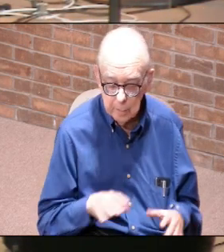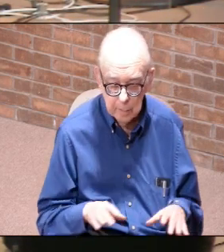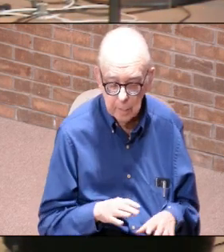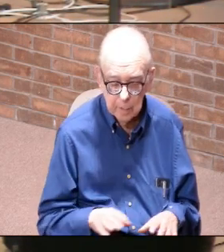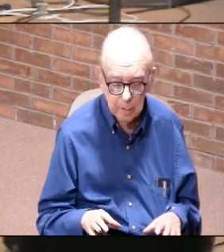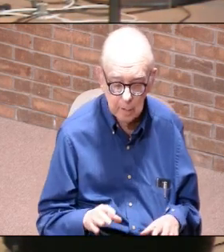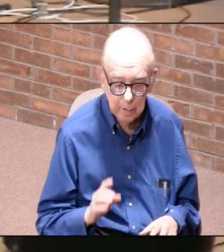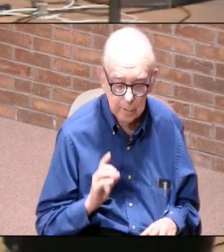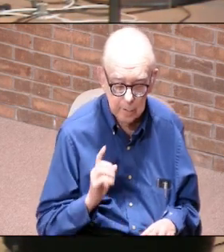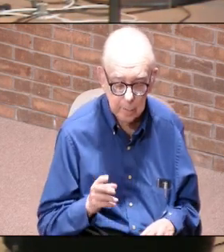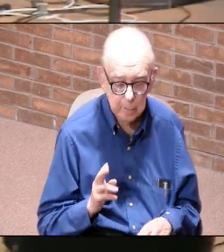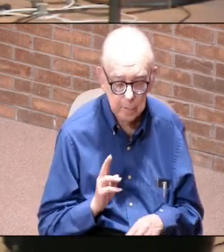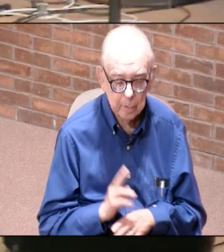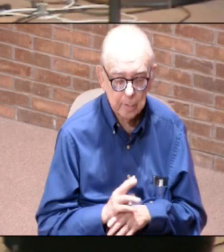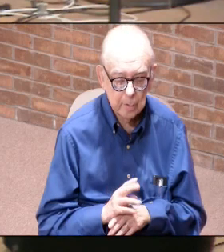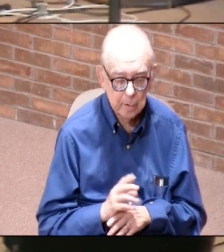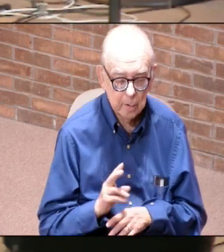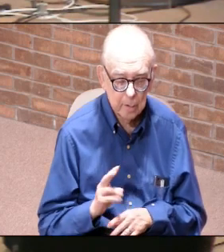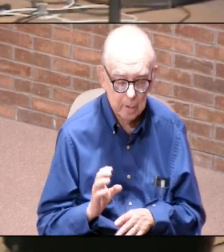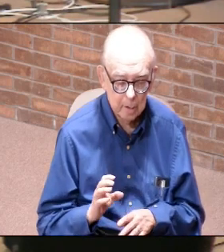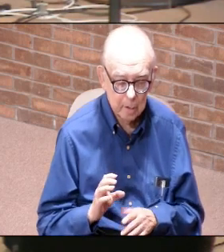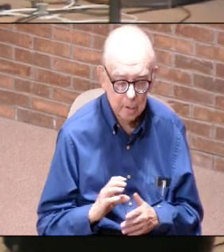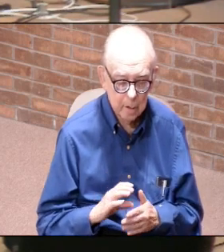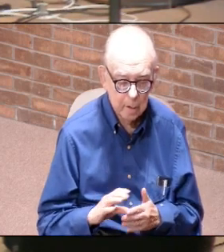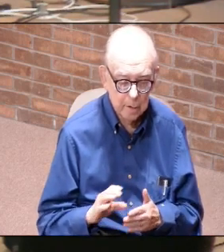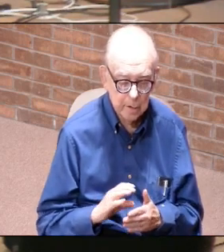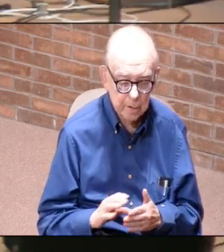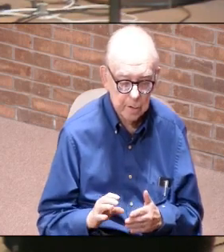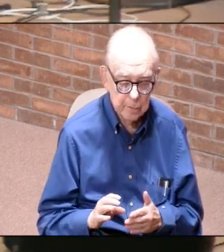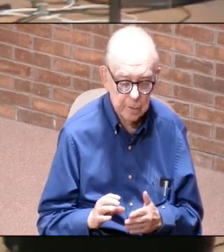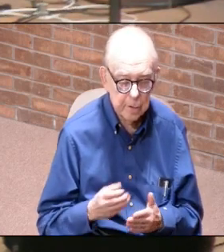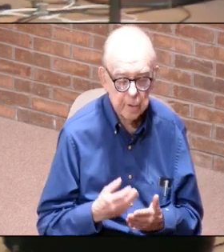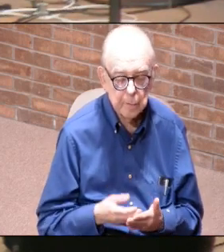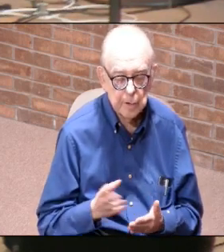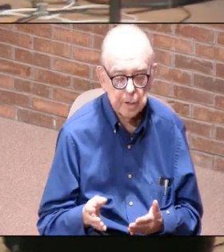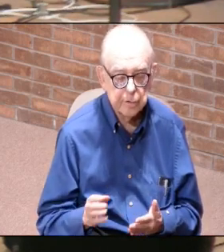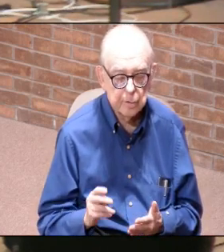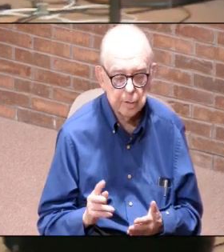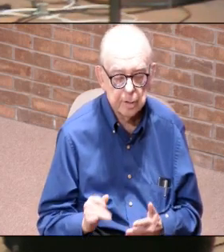But you were going to spend $200 to send it to Kentucky.